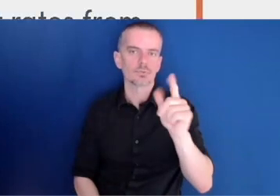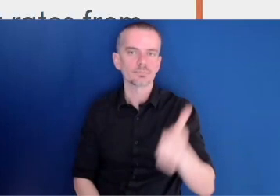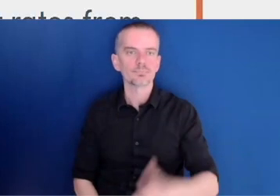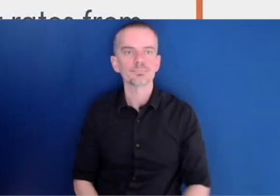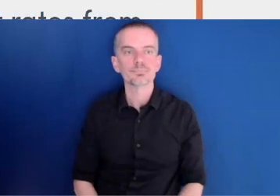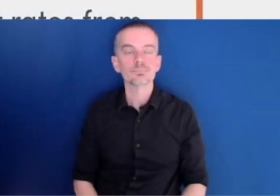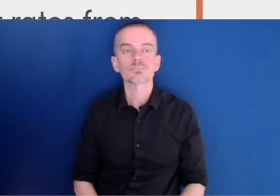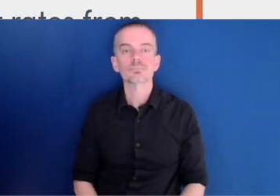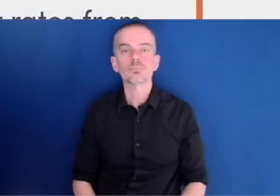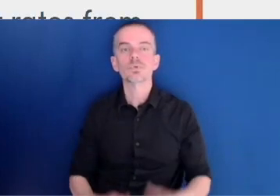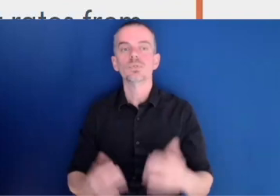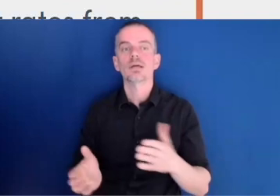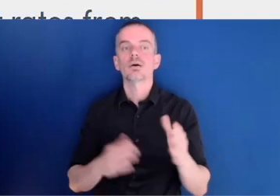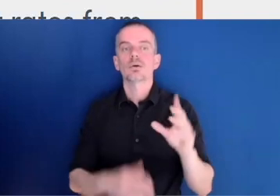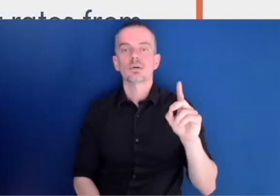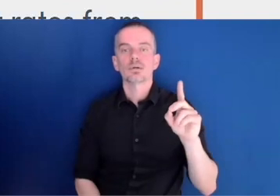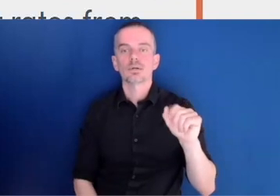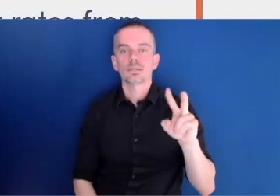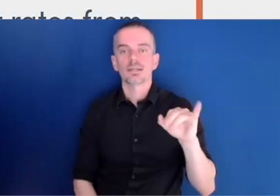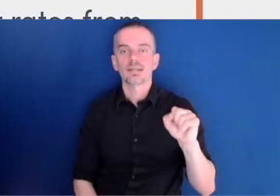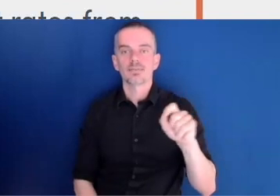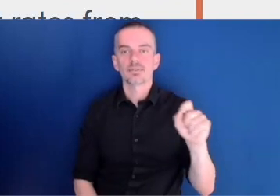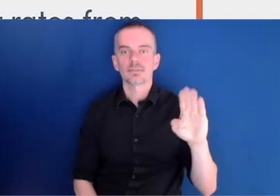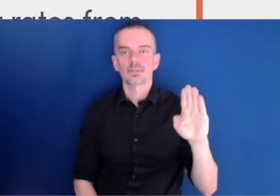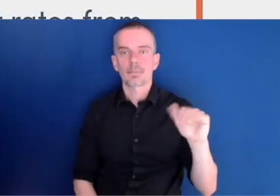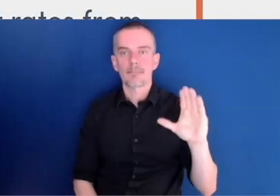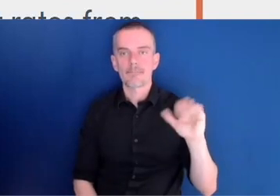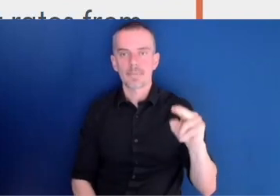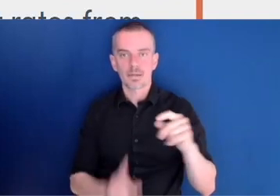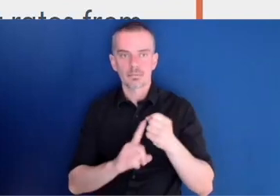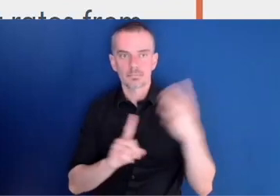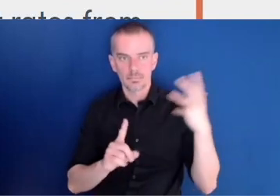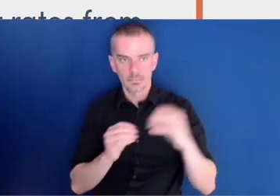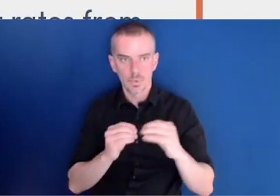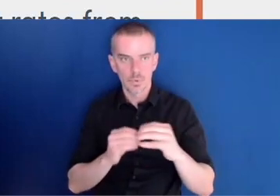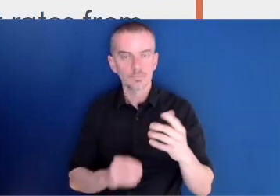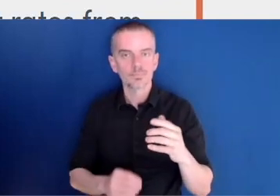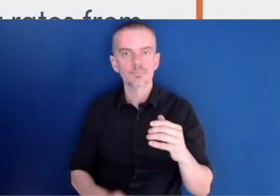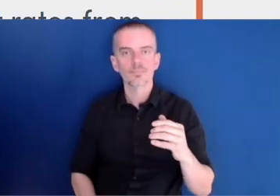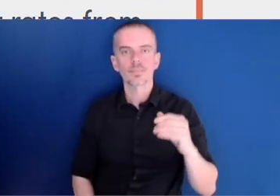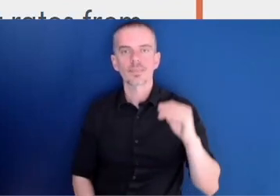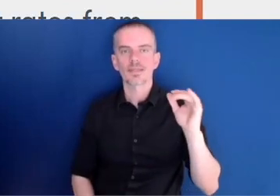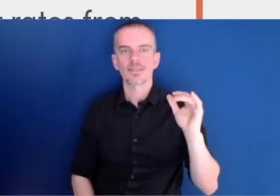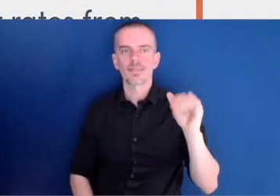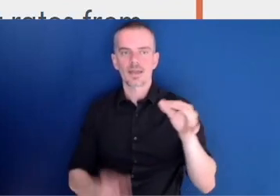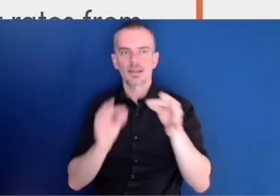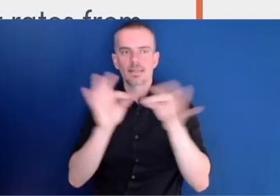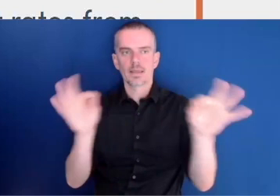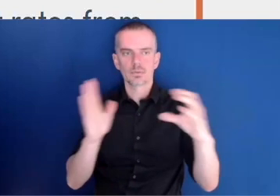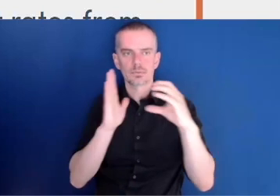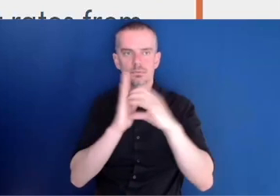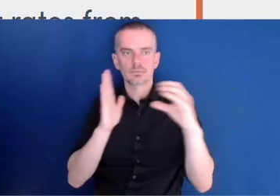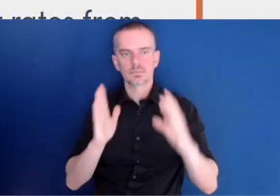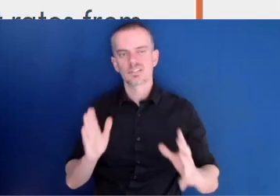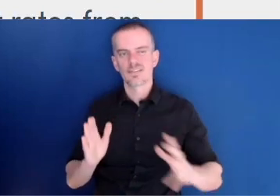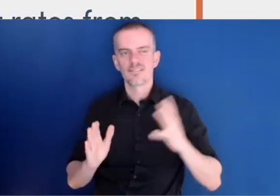So diving a little more into Davis-Bacon. So this is this language at the top is this kind of